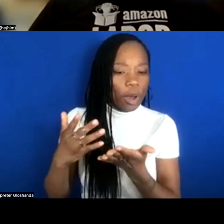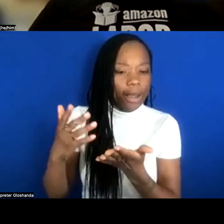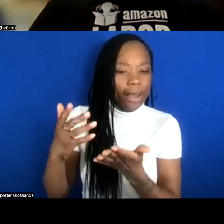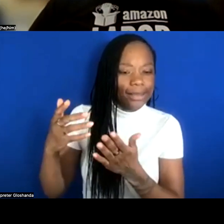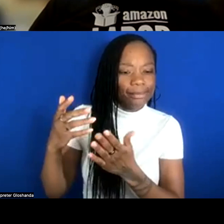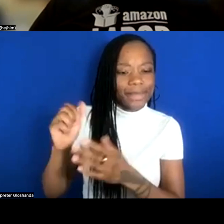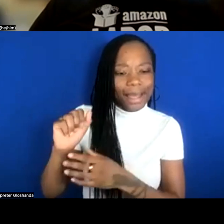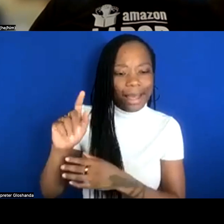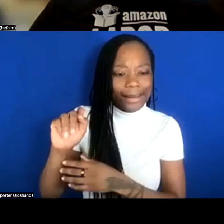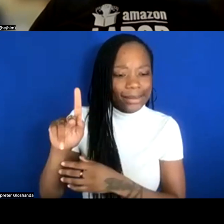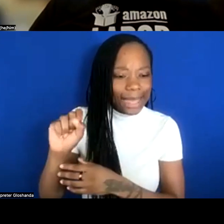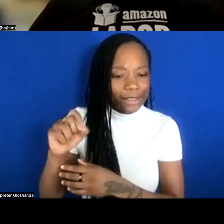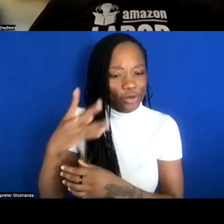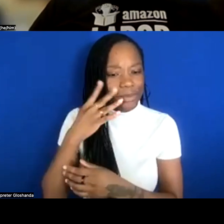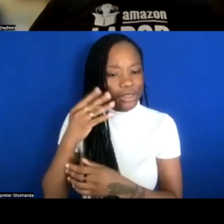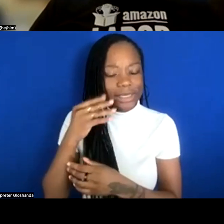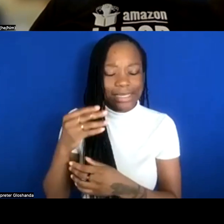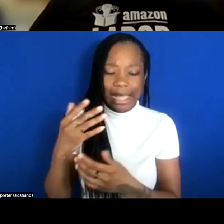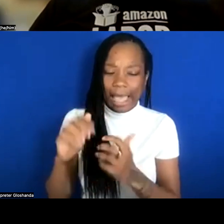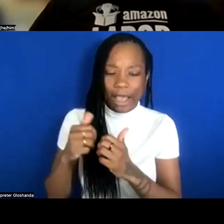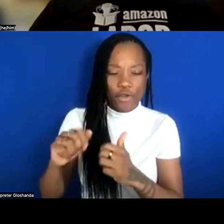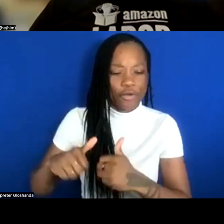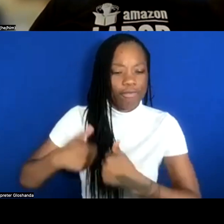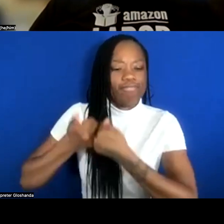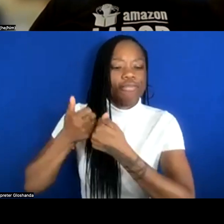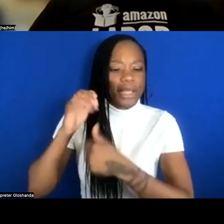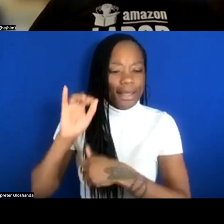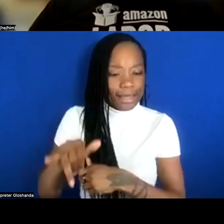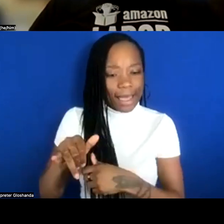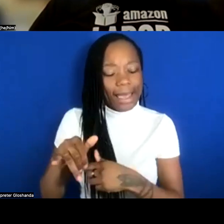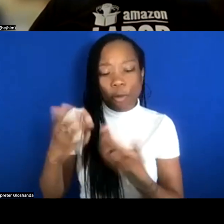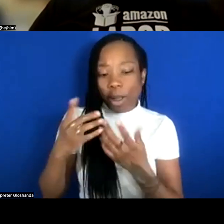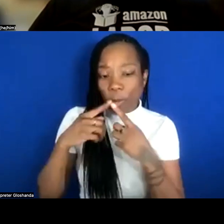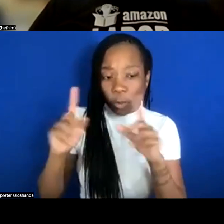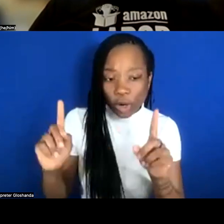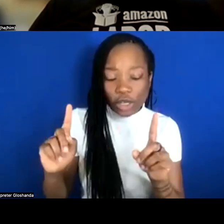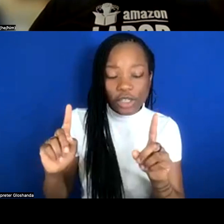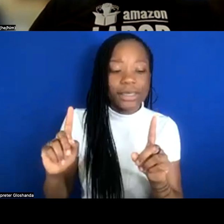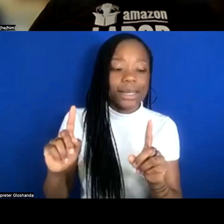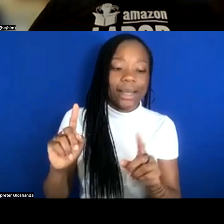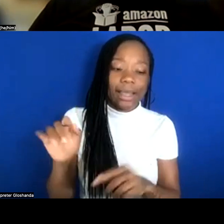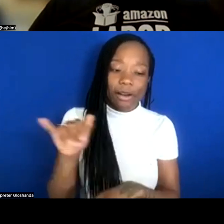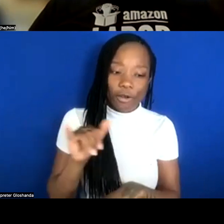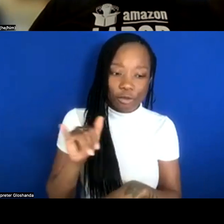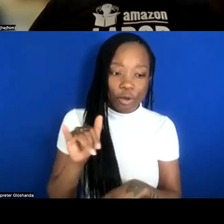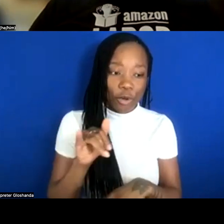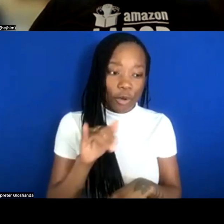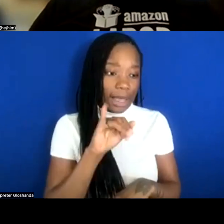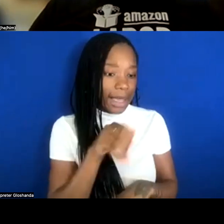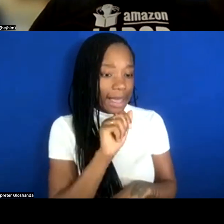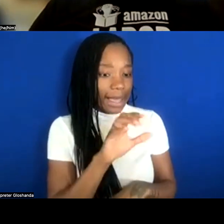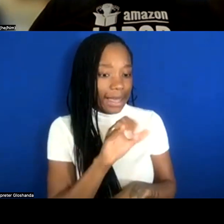also we're like close to time, but if then like Jacinta, if you want to add on to it as